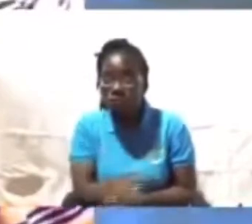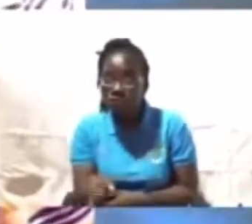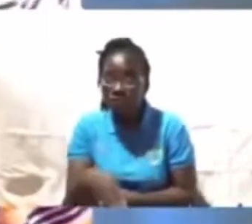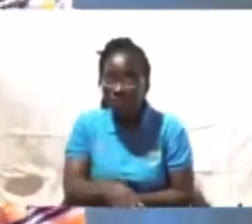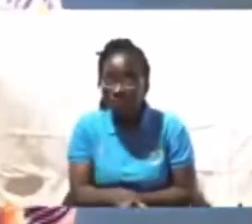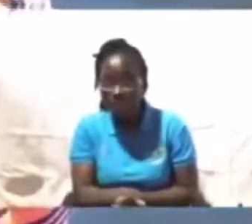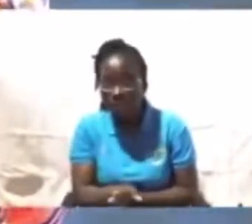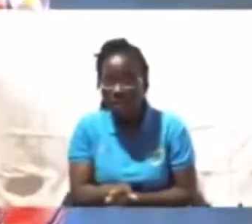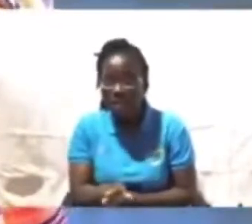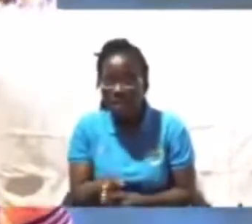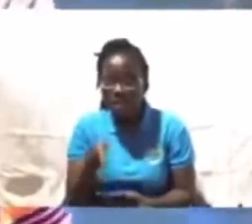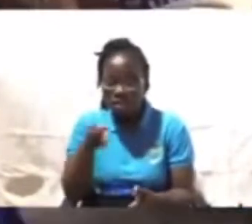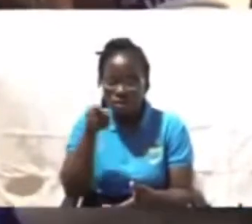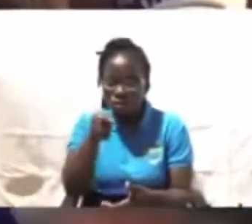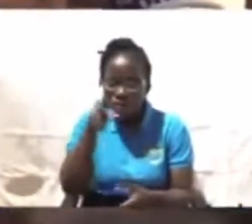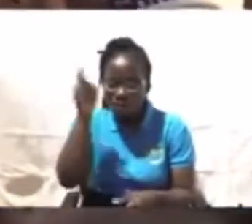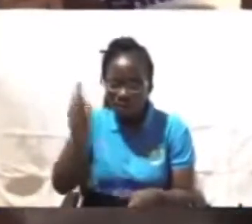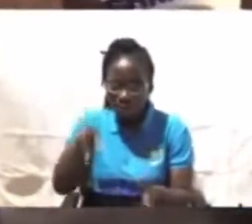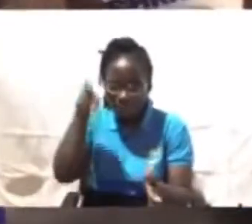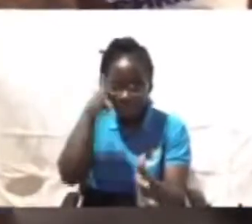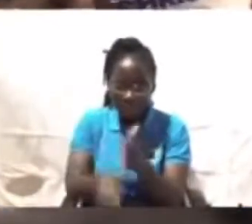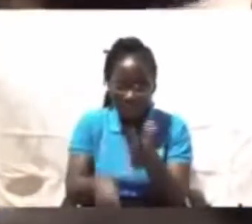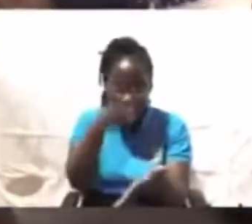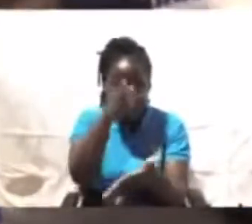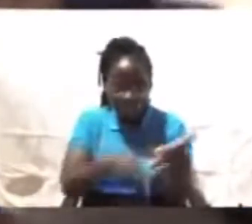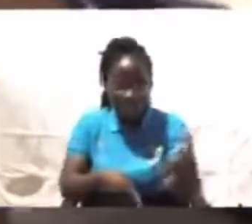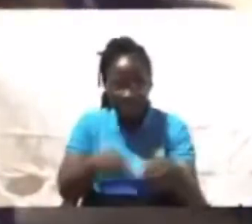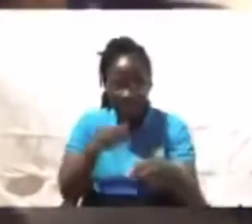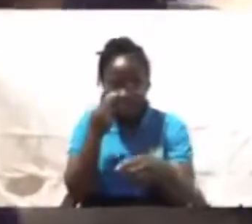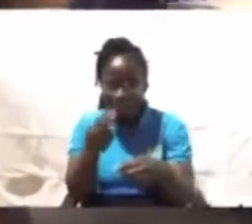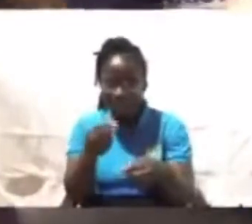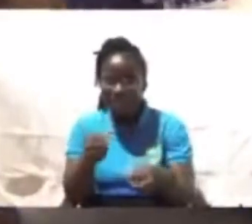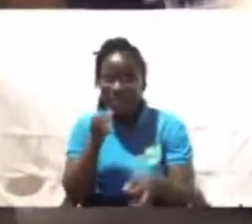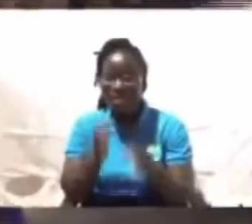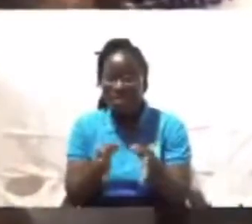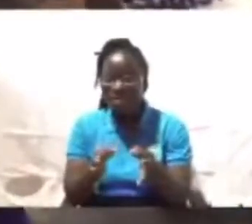wa ba wa ntimi kristo ade usu nkonim